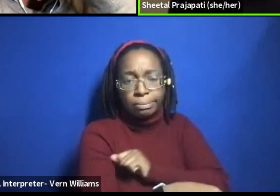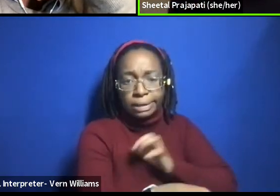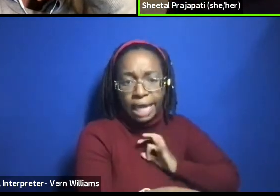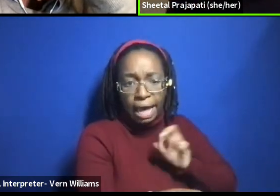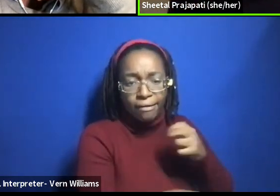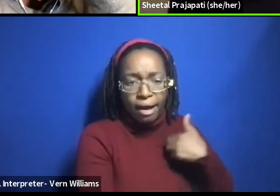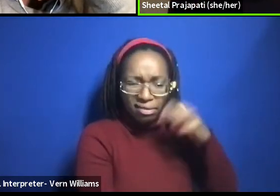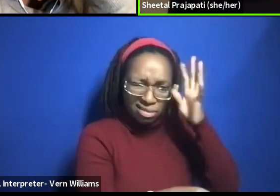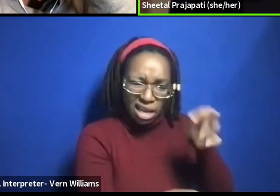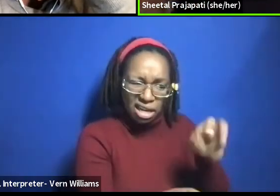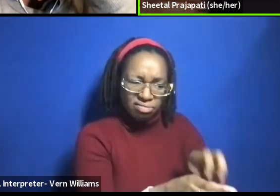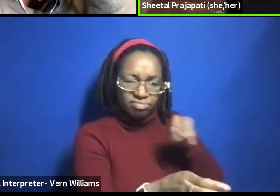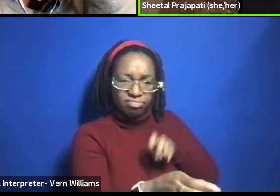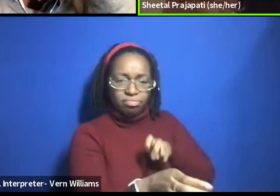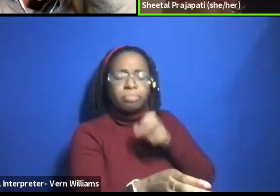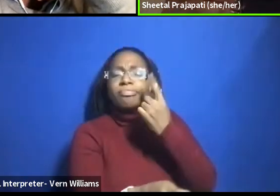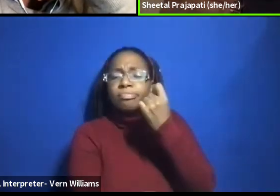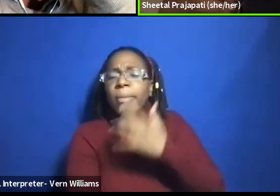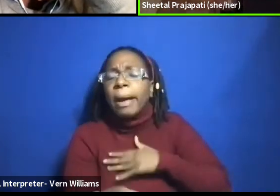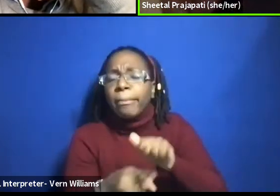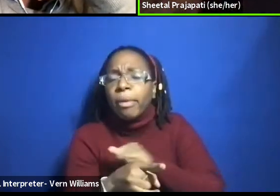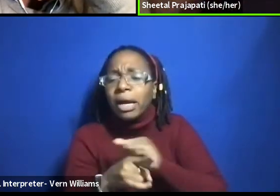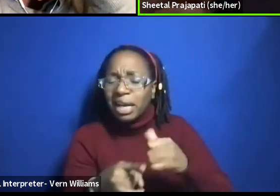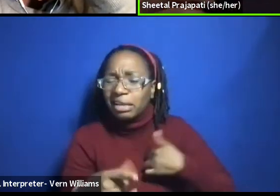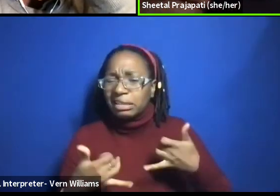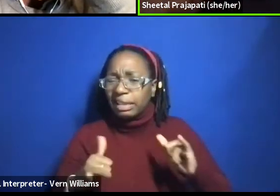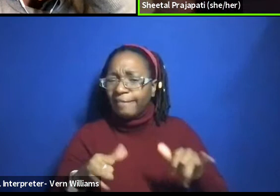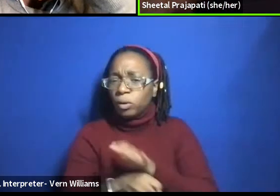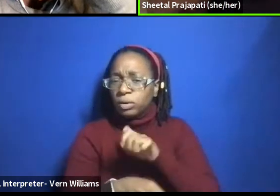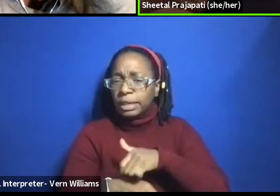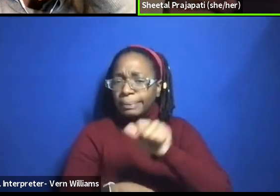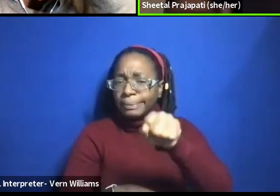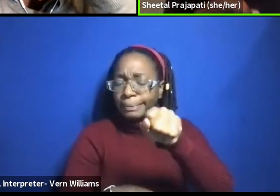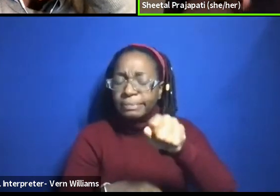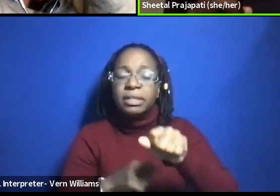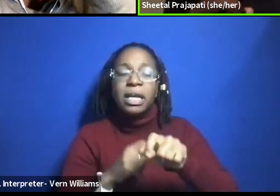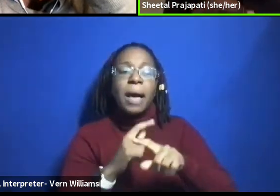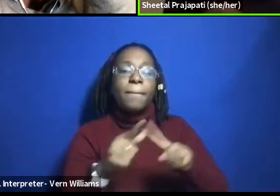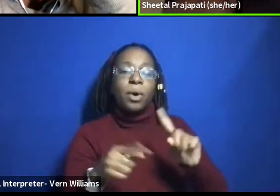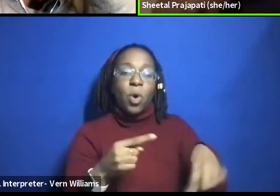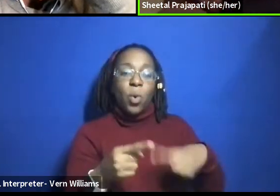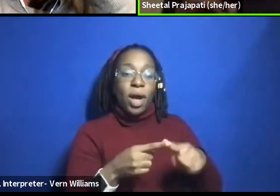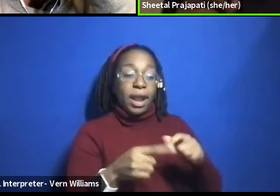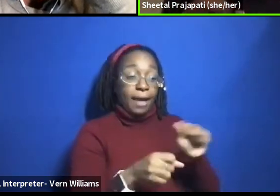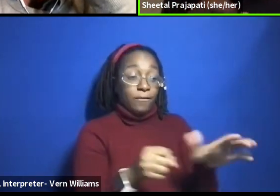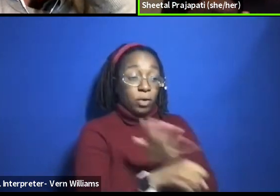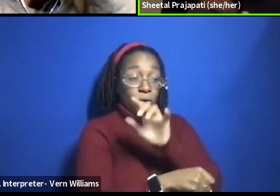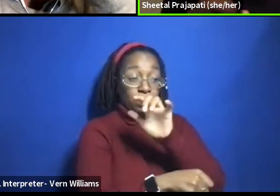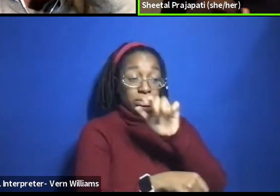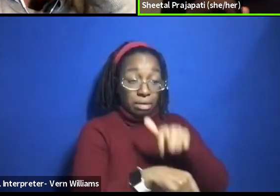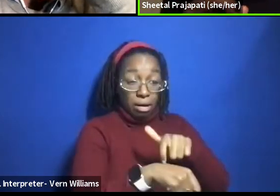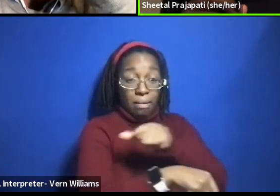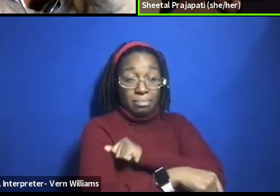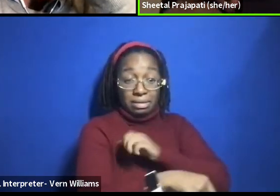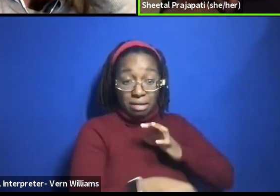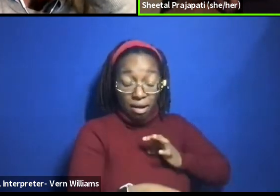organizations in my practice. I was able to leverage these identities instead of